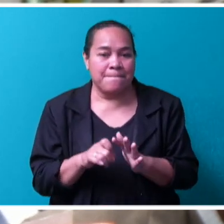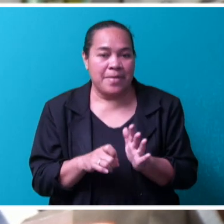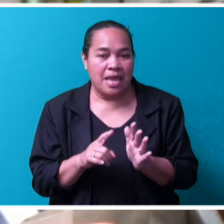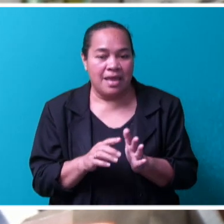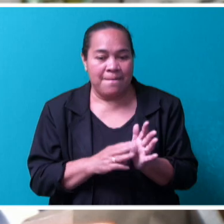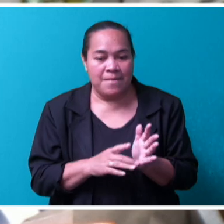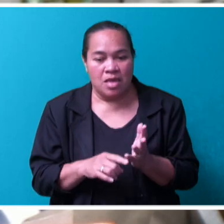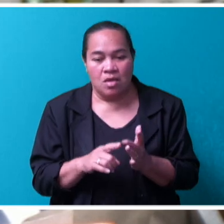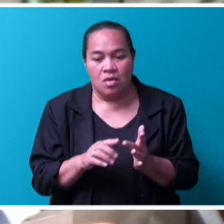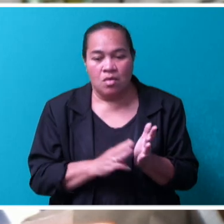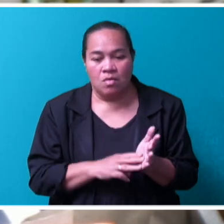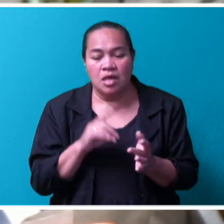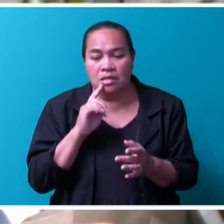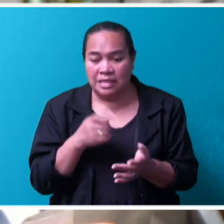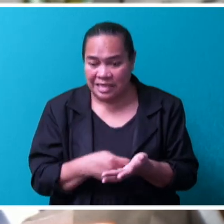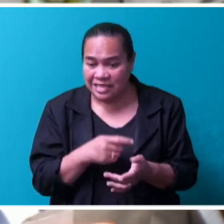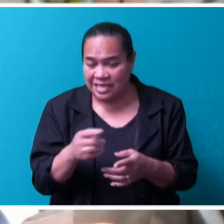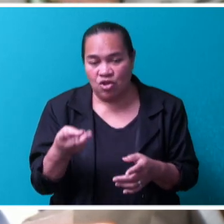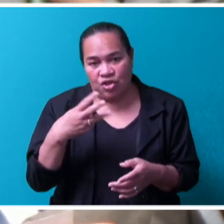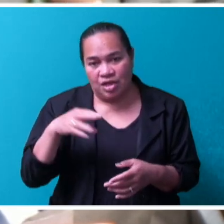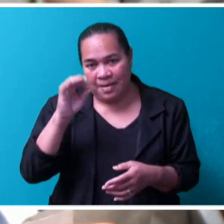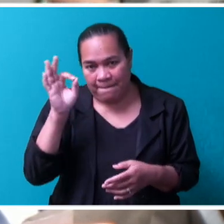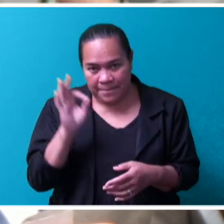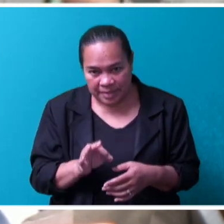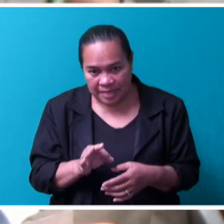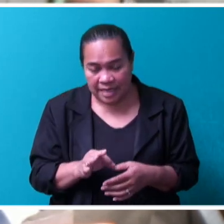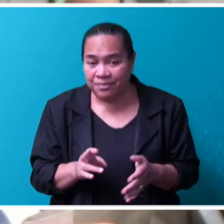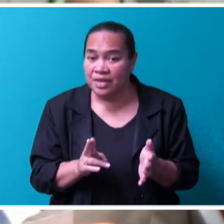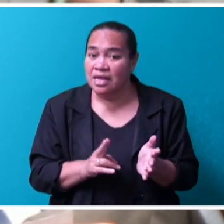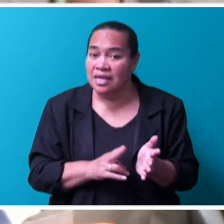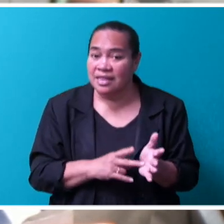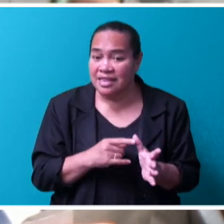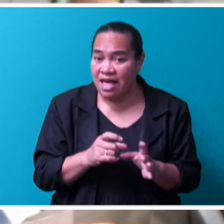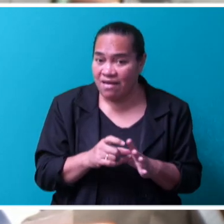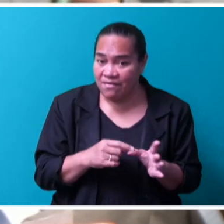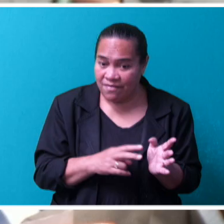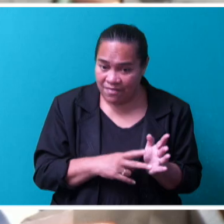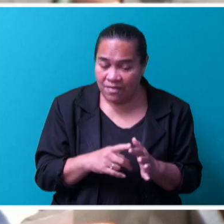to 30%. CITD Nandave expanded